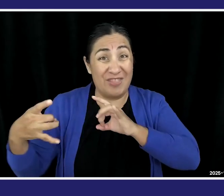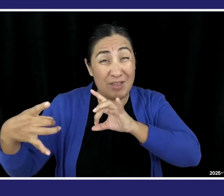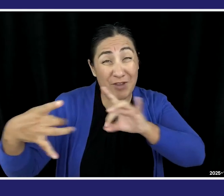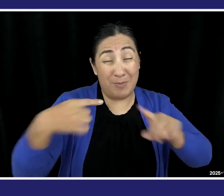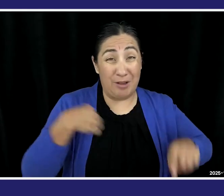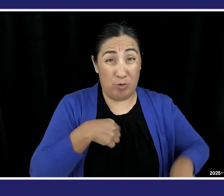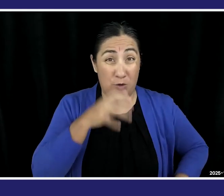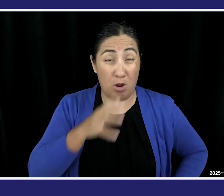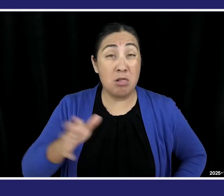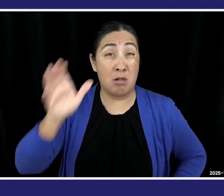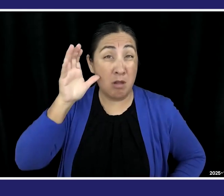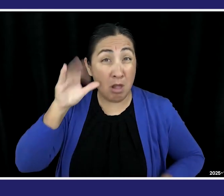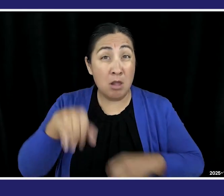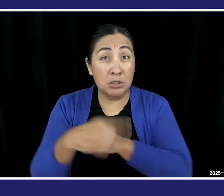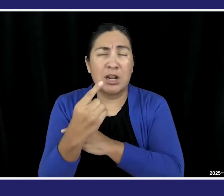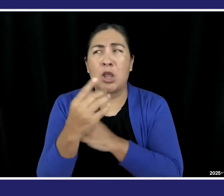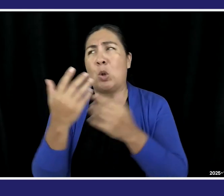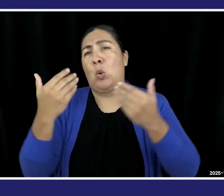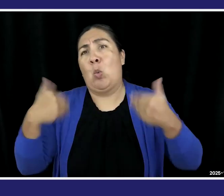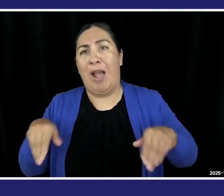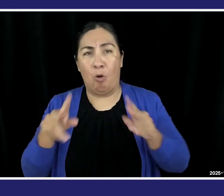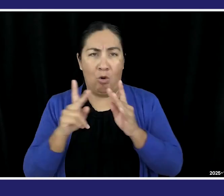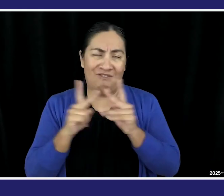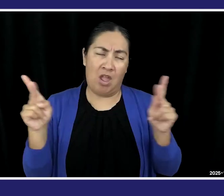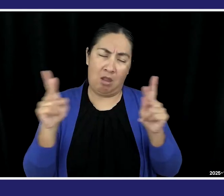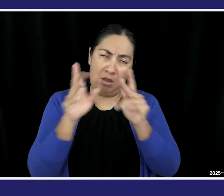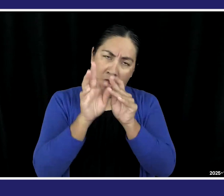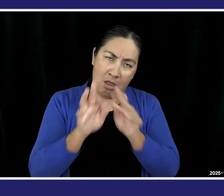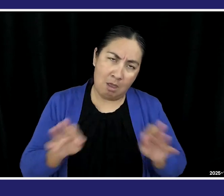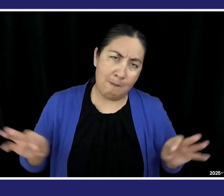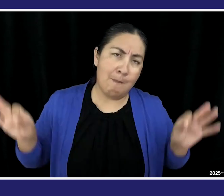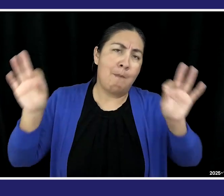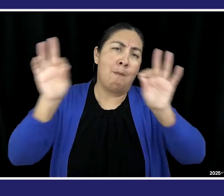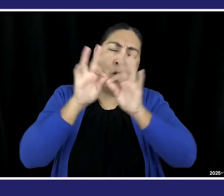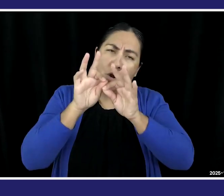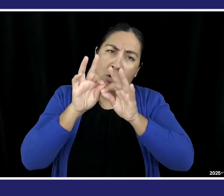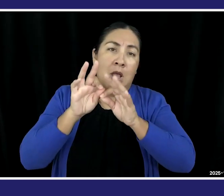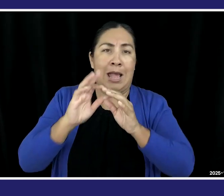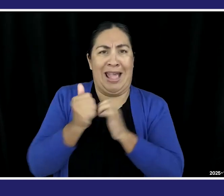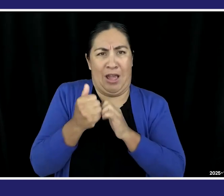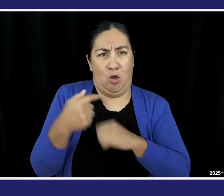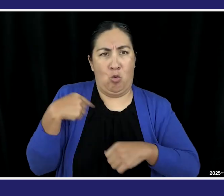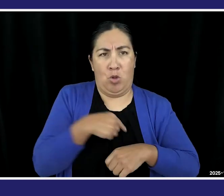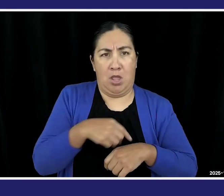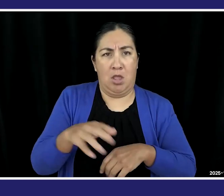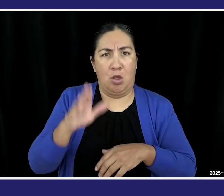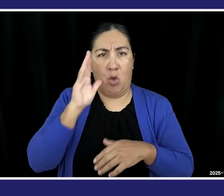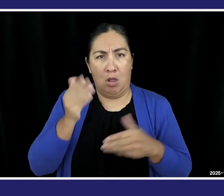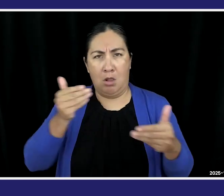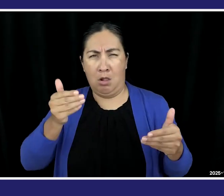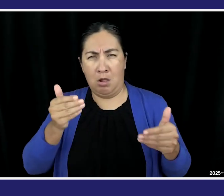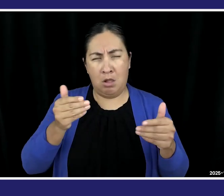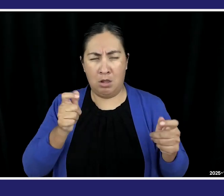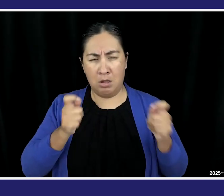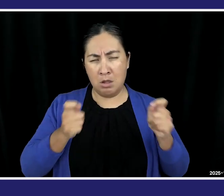hear today is going to be so important to how we shape our Phase 2 guide. It's also